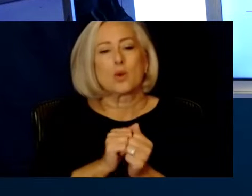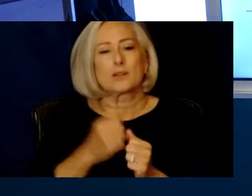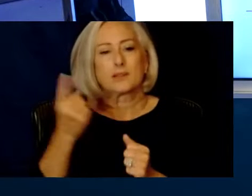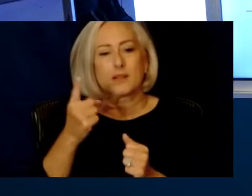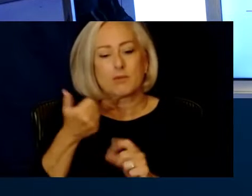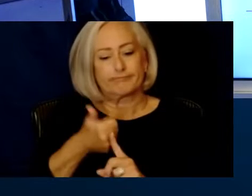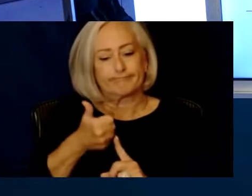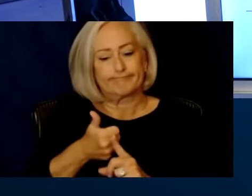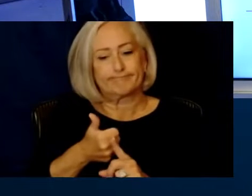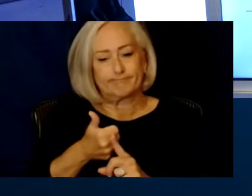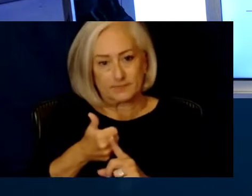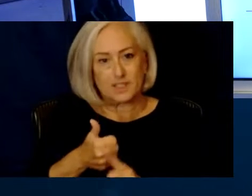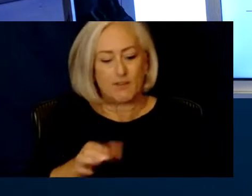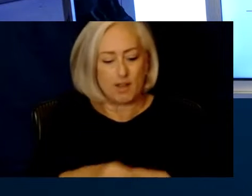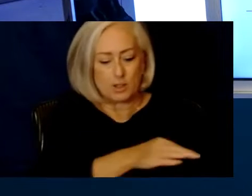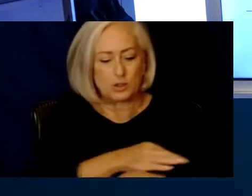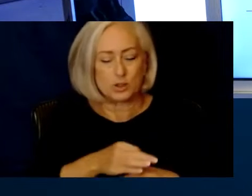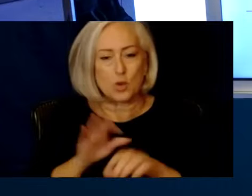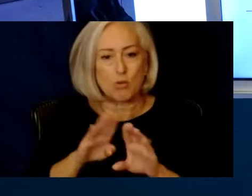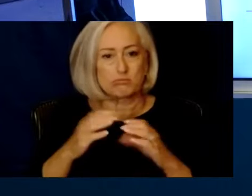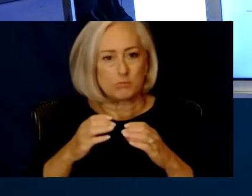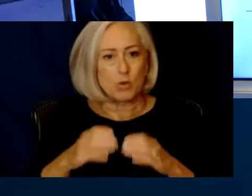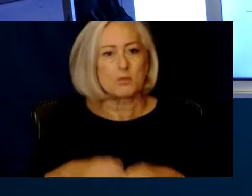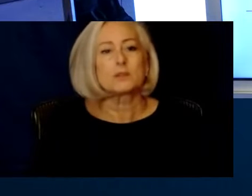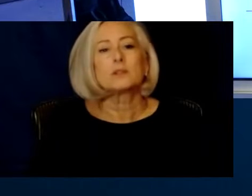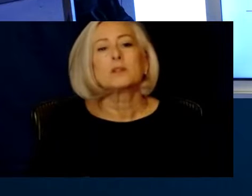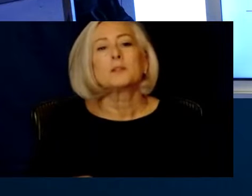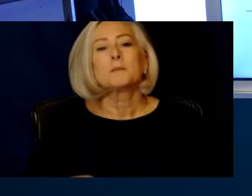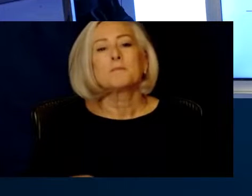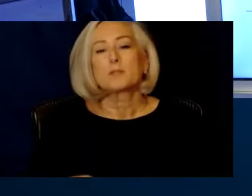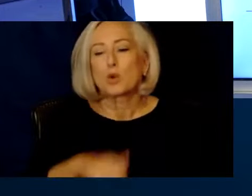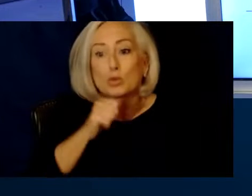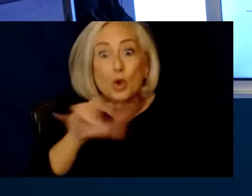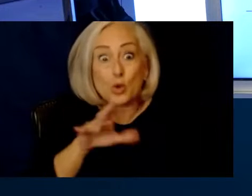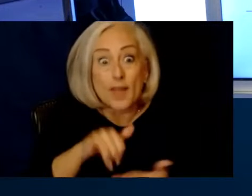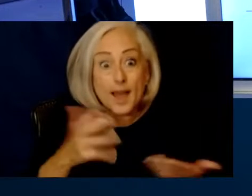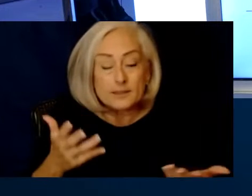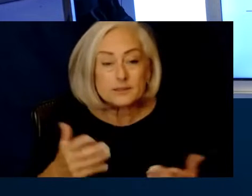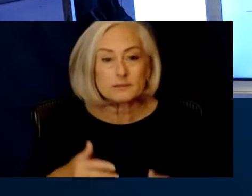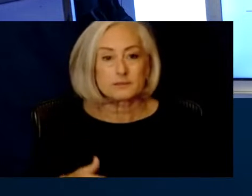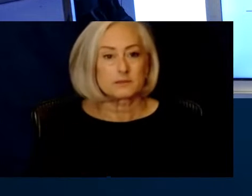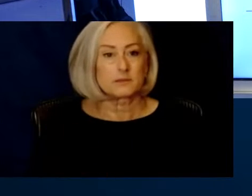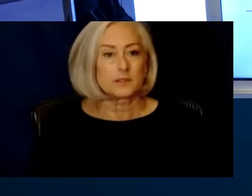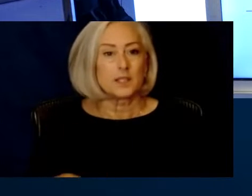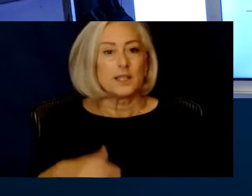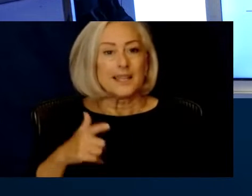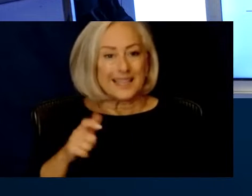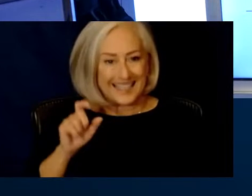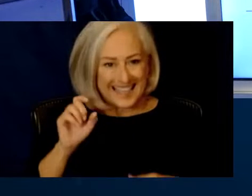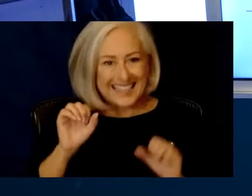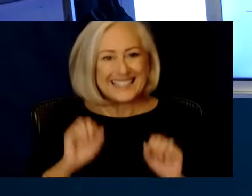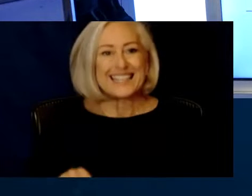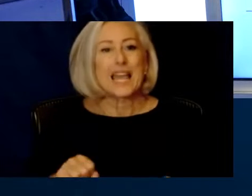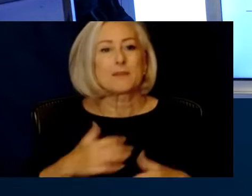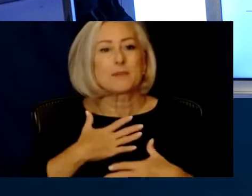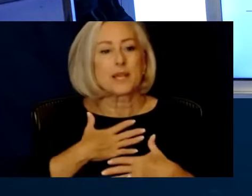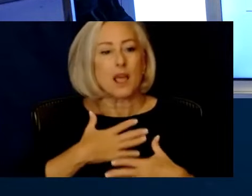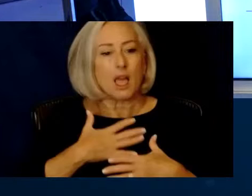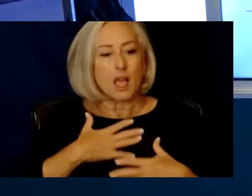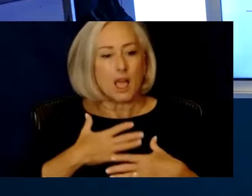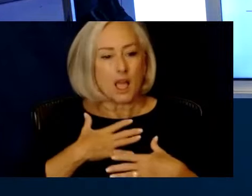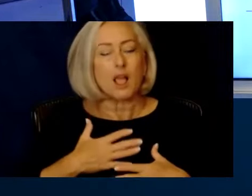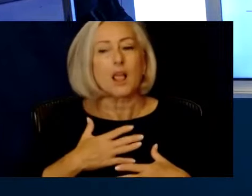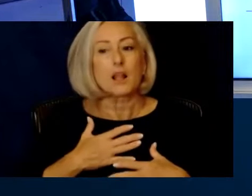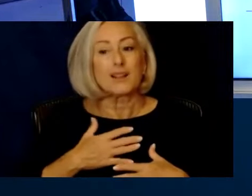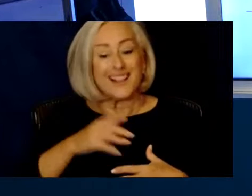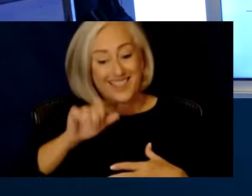not do that. The second thing is, you'd be like, well, it could be a respirable disease. Yeah, but it takes 3.5 hours to transfer from one person to another